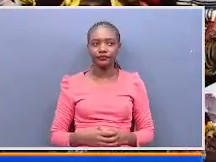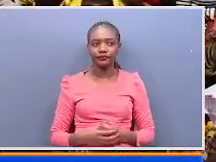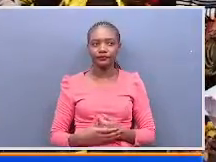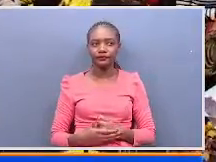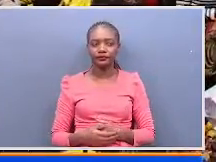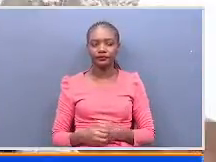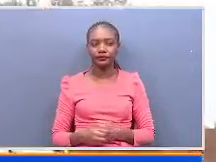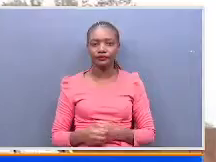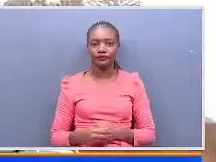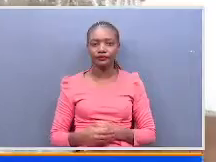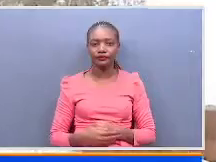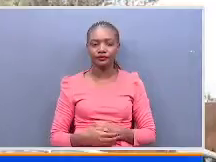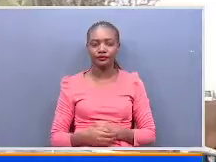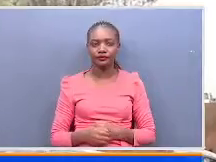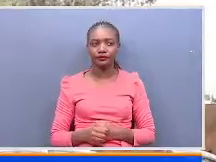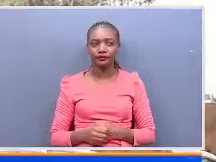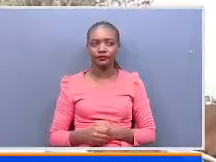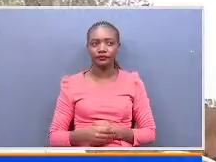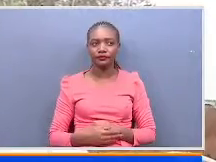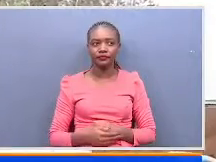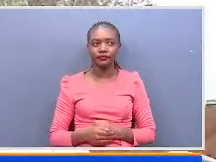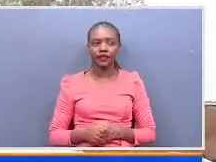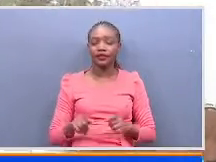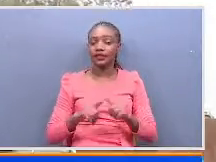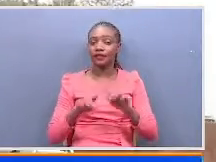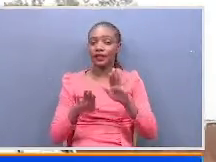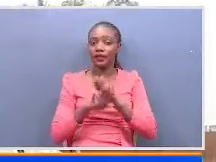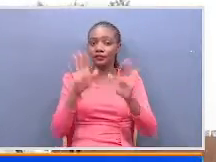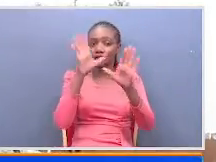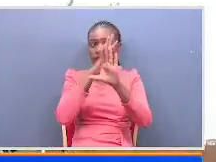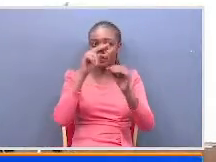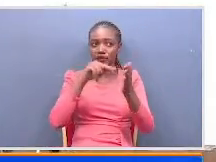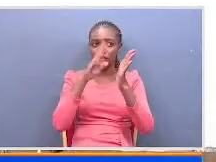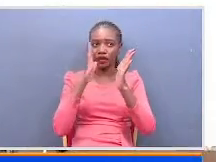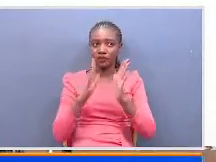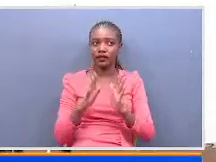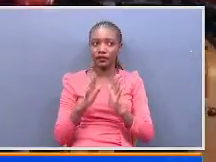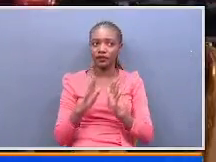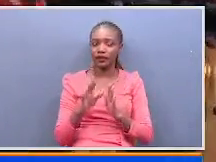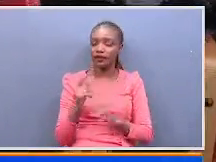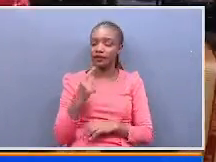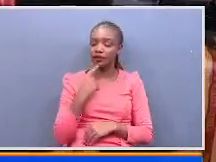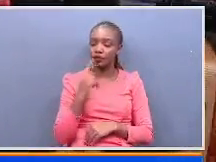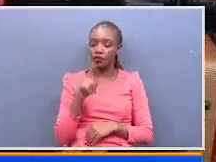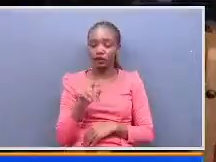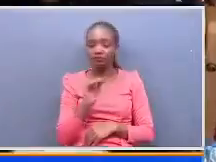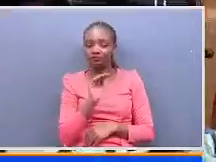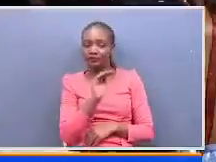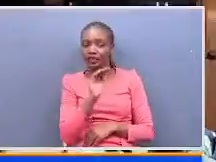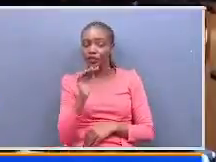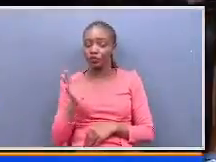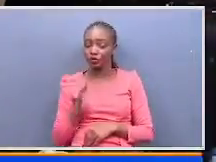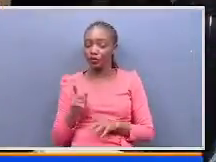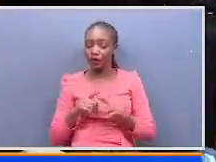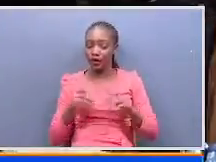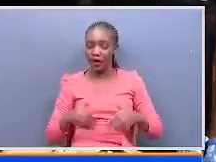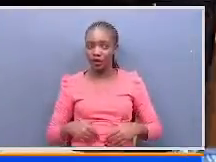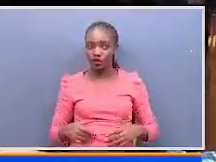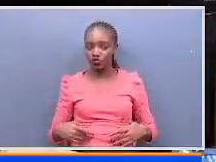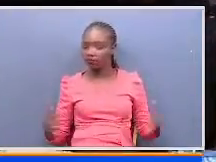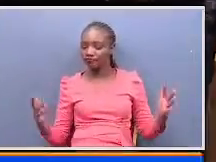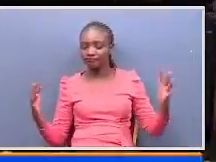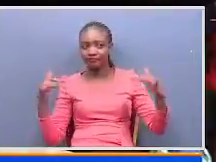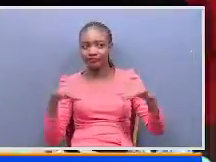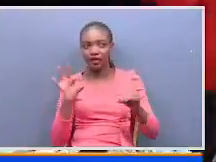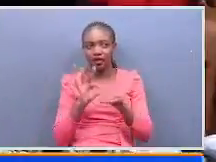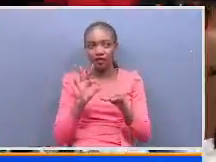our money back. The Agano deputy presidential candidate Ruth Wamai, on her part, rallied the women and youth to turn up in large numbers